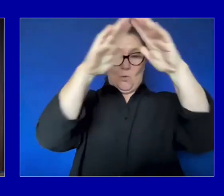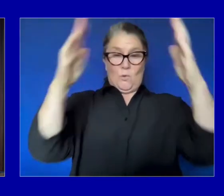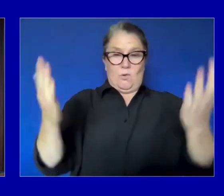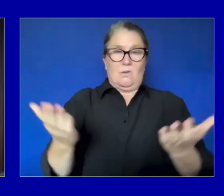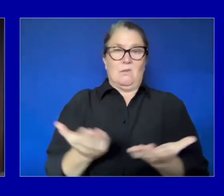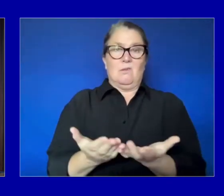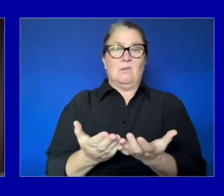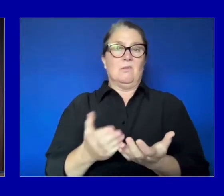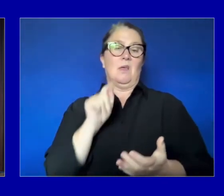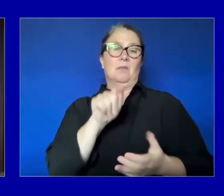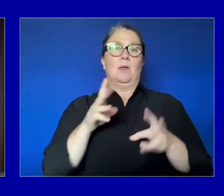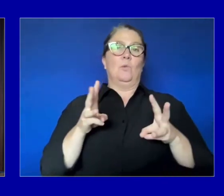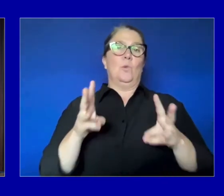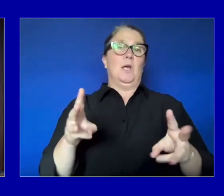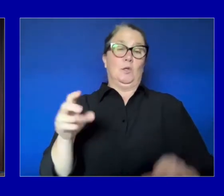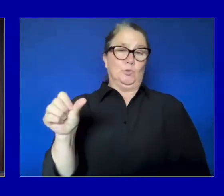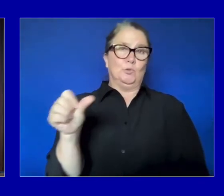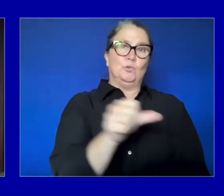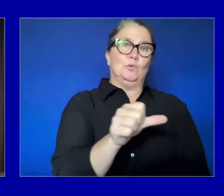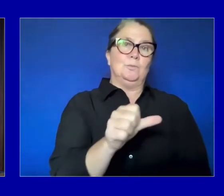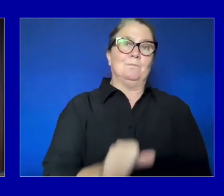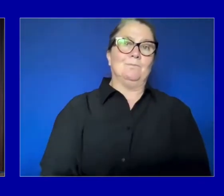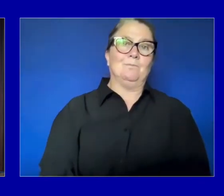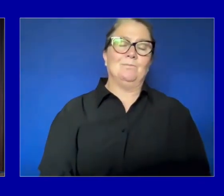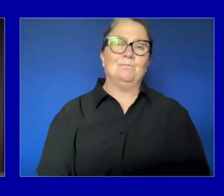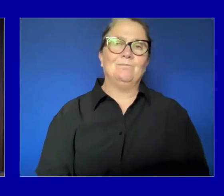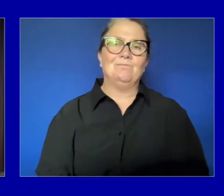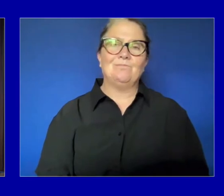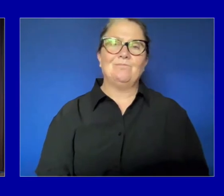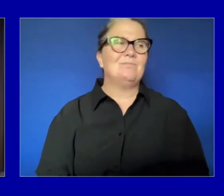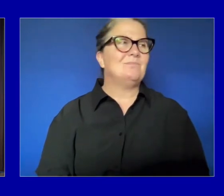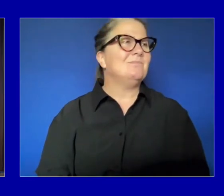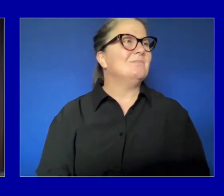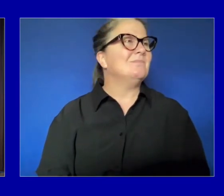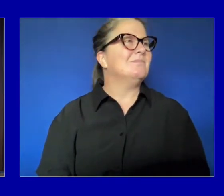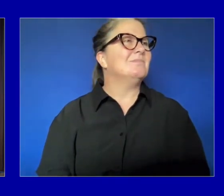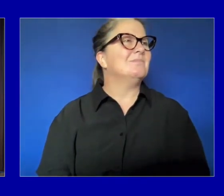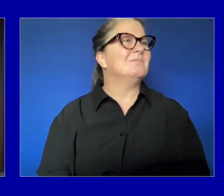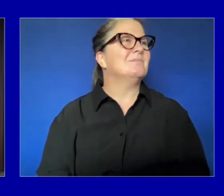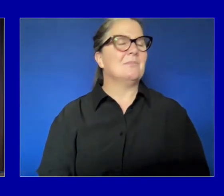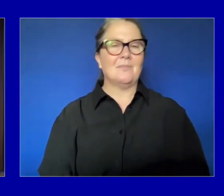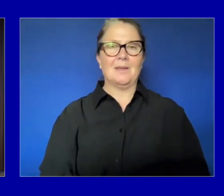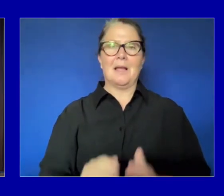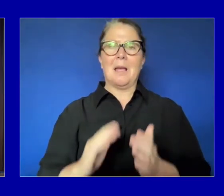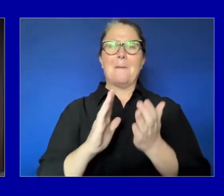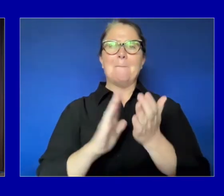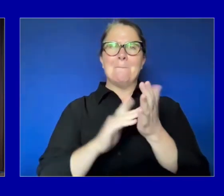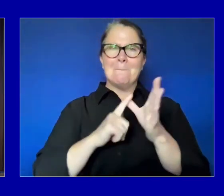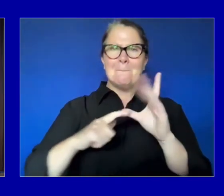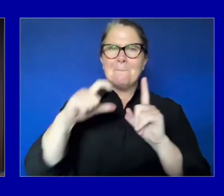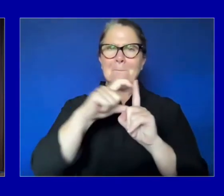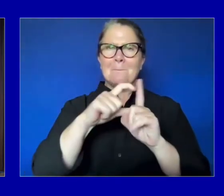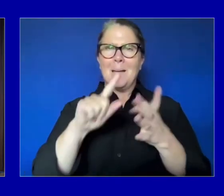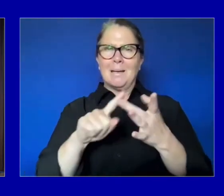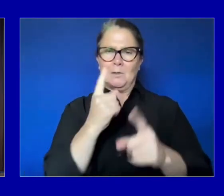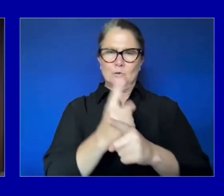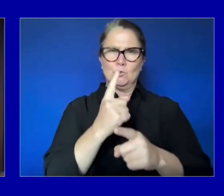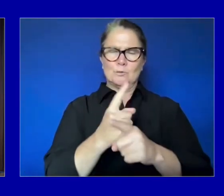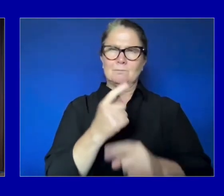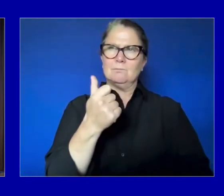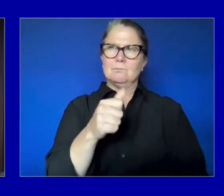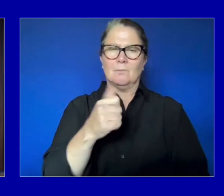I think, um, thank you for that. I think, um, what I'm hearing is that systemic trauma that is, um,